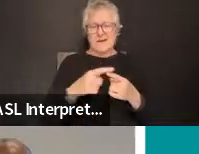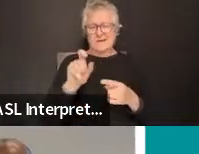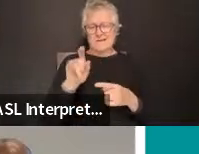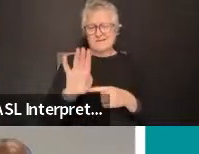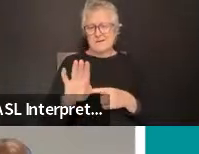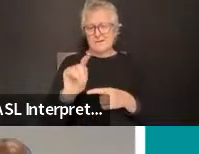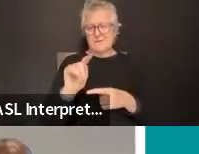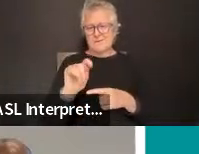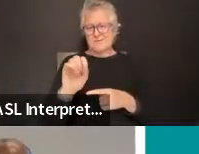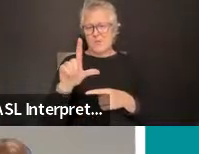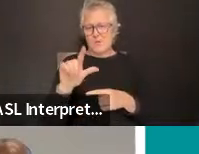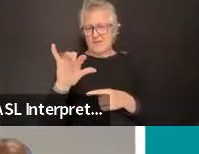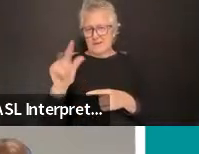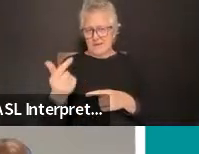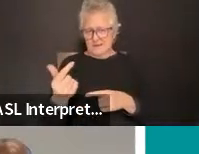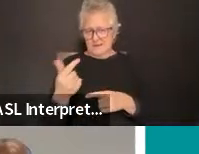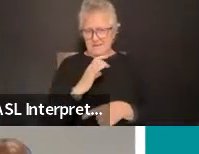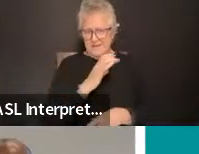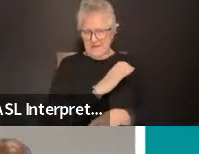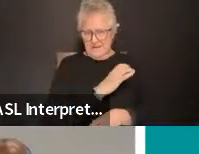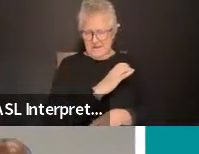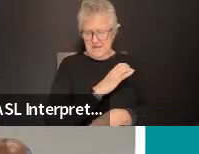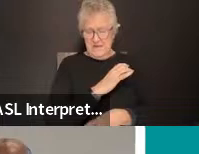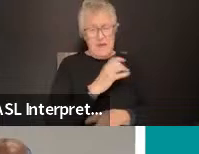This program won't set the toll